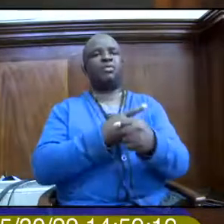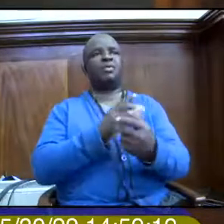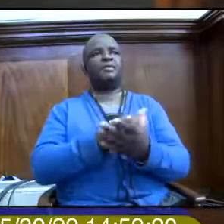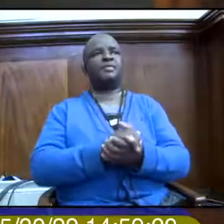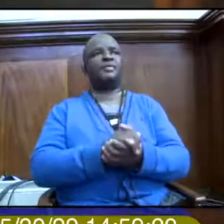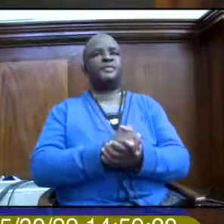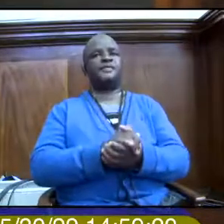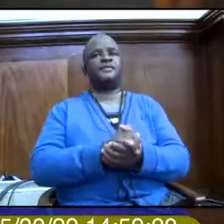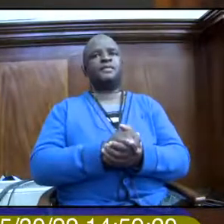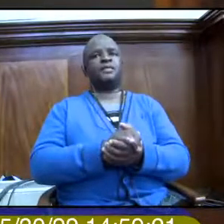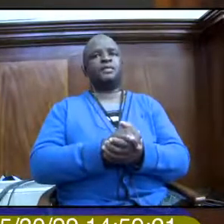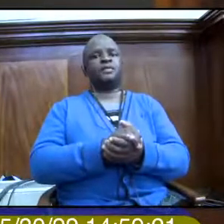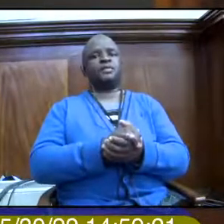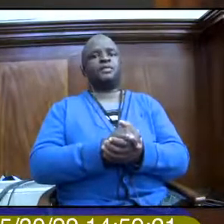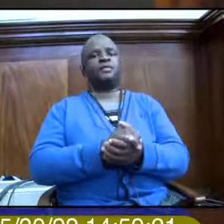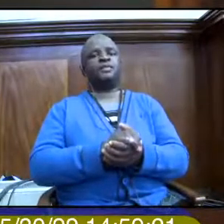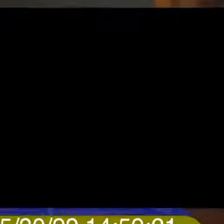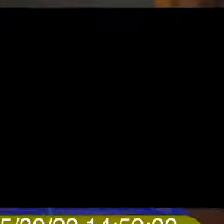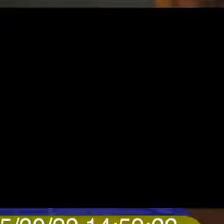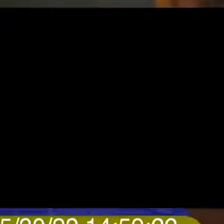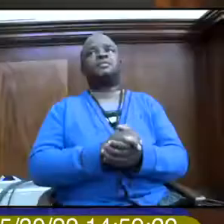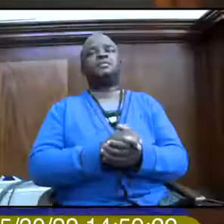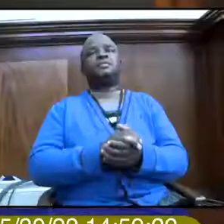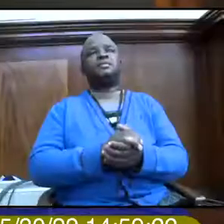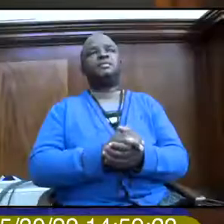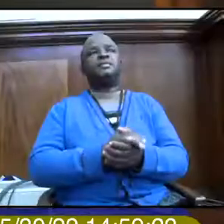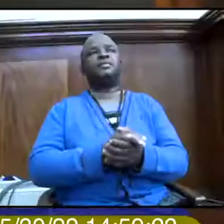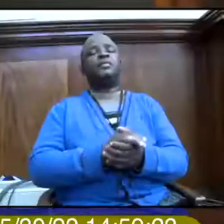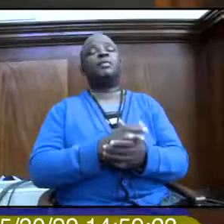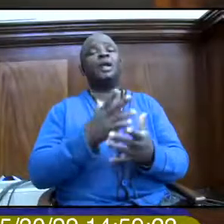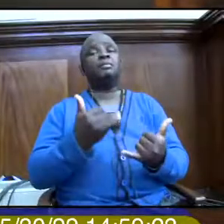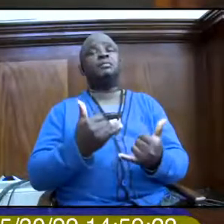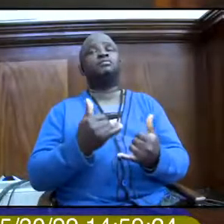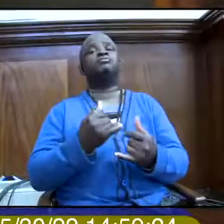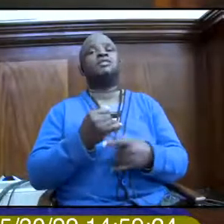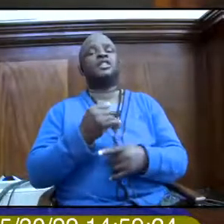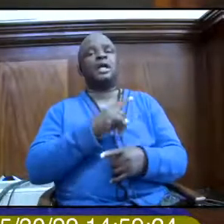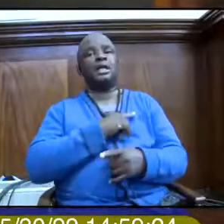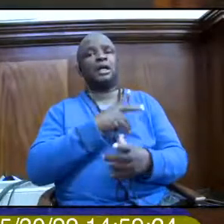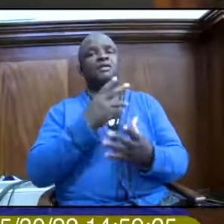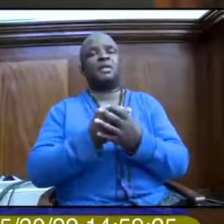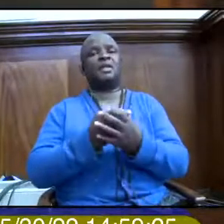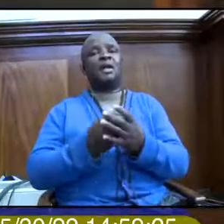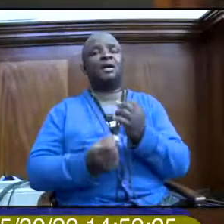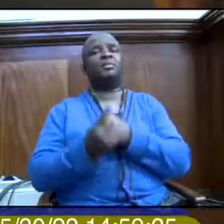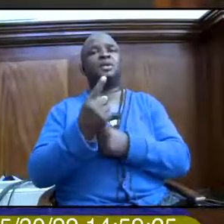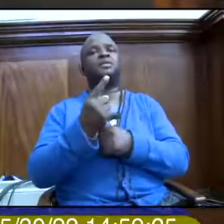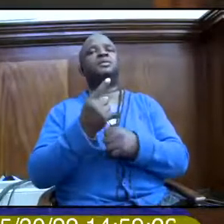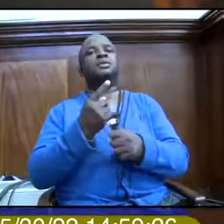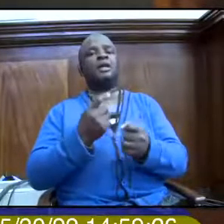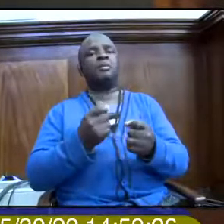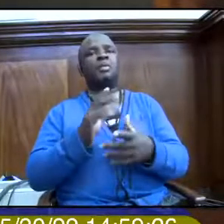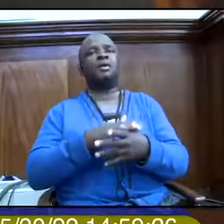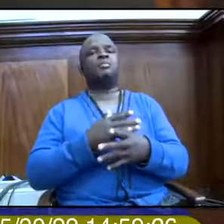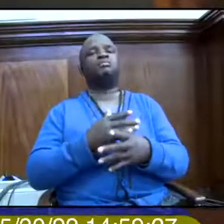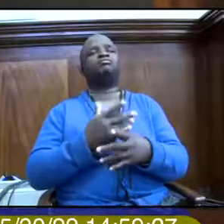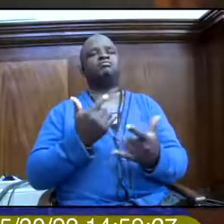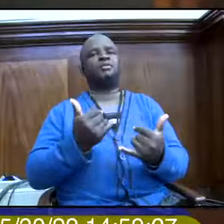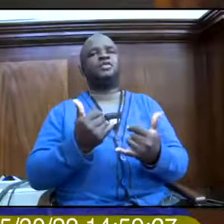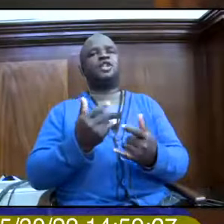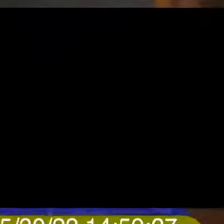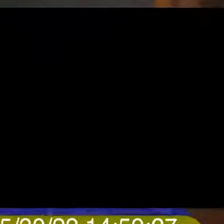power abundant while not everything occurs because of the country's economic collapse is making